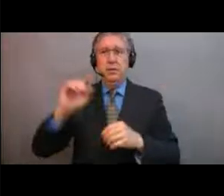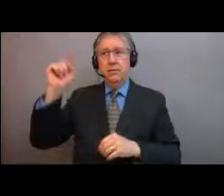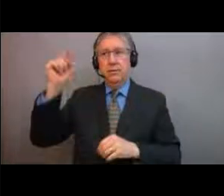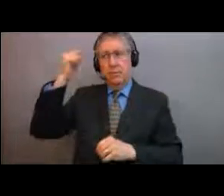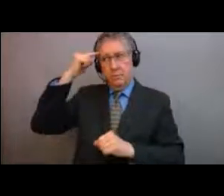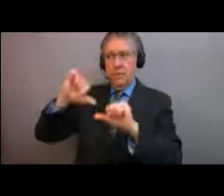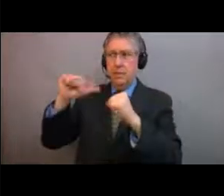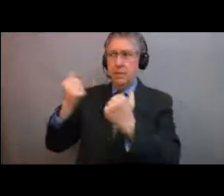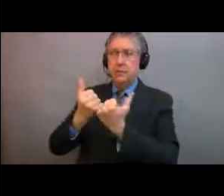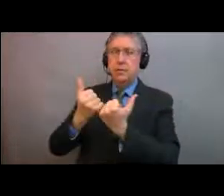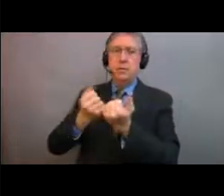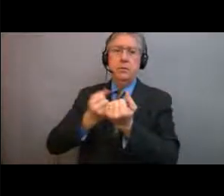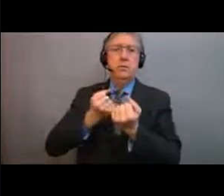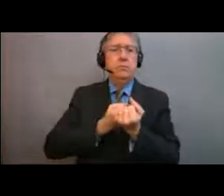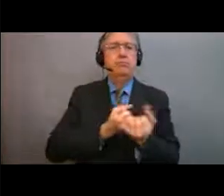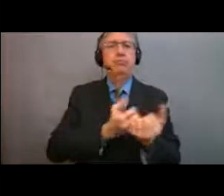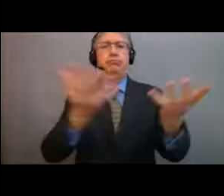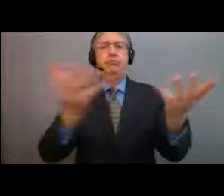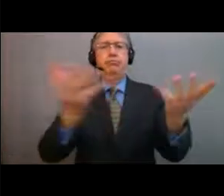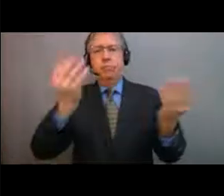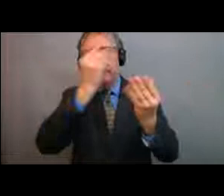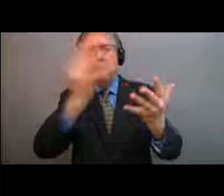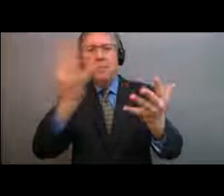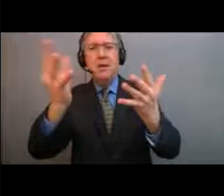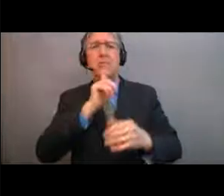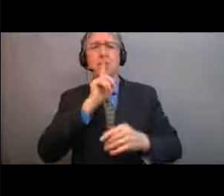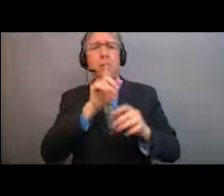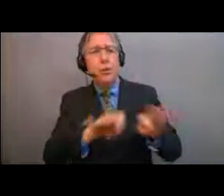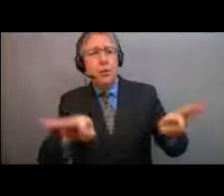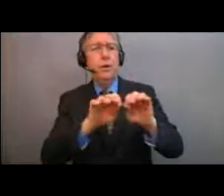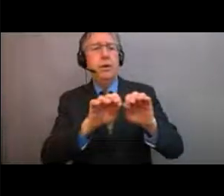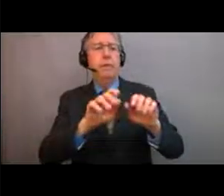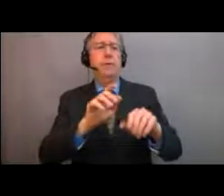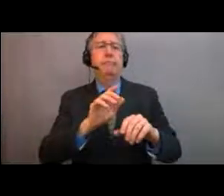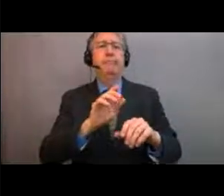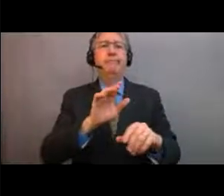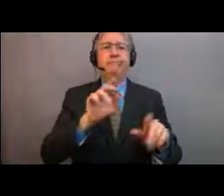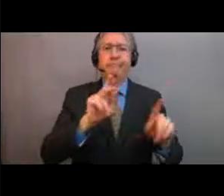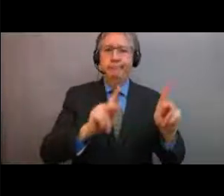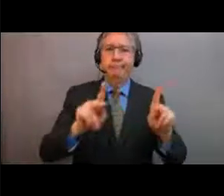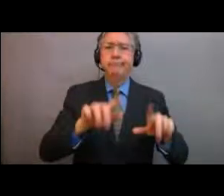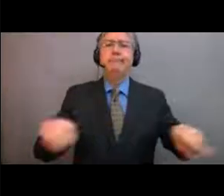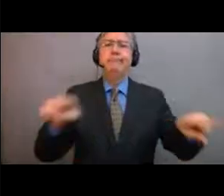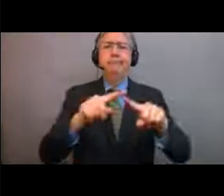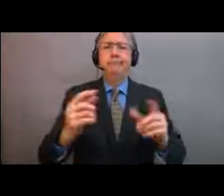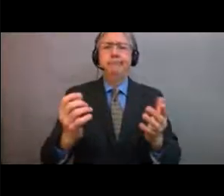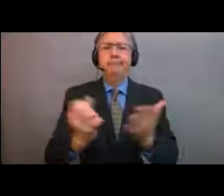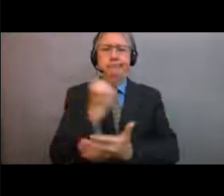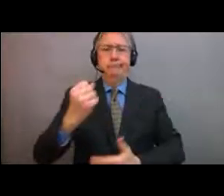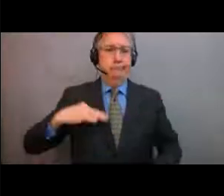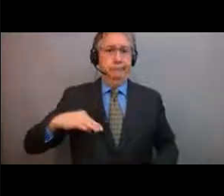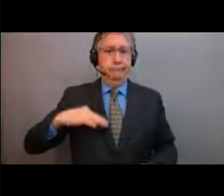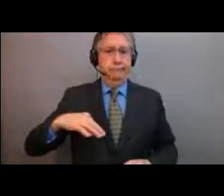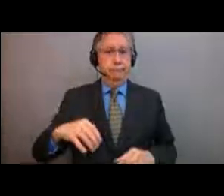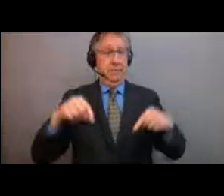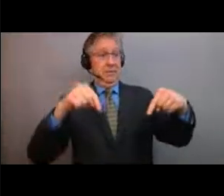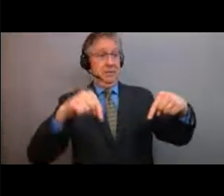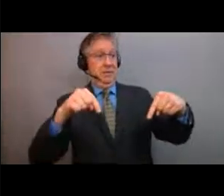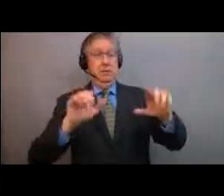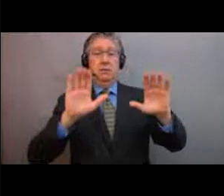important information to the public on a daily basis. So we truly have recognized here the finest science through these